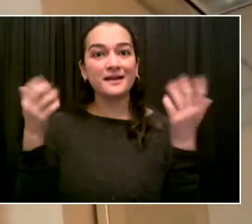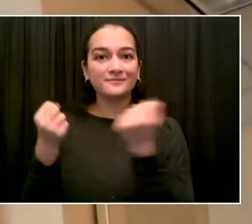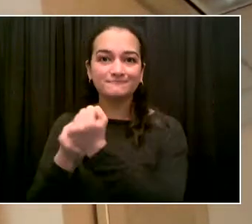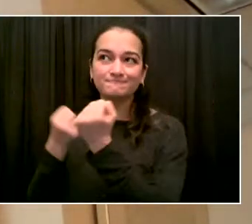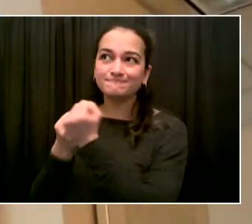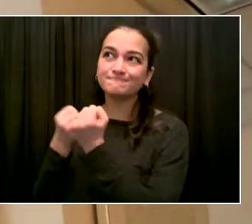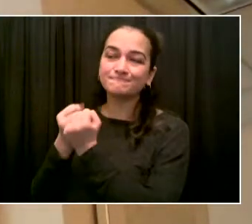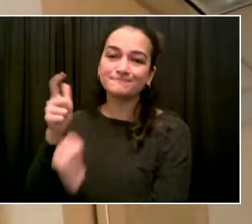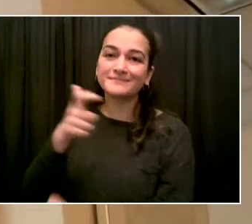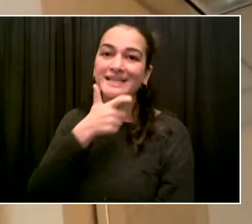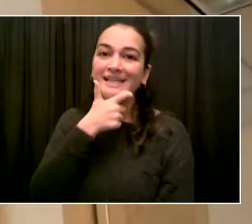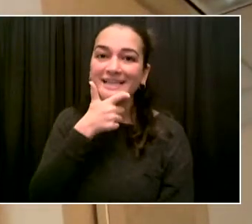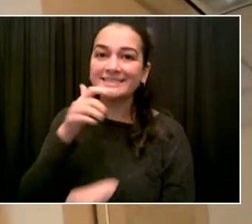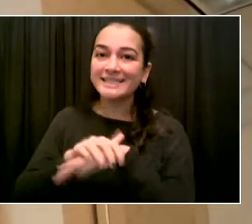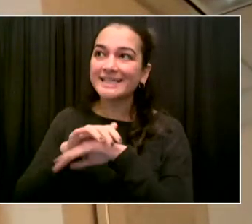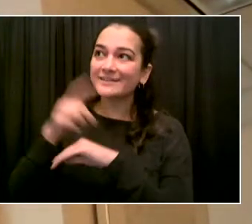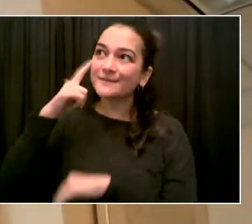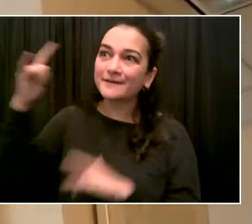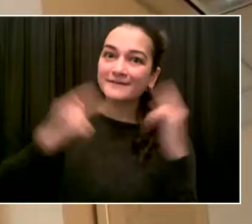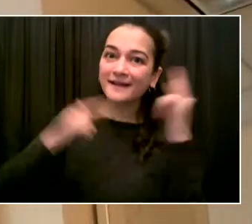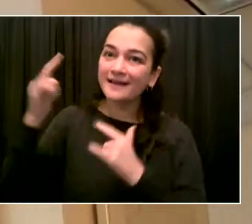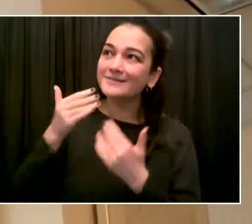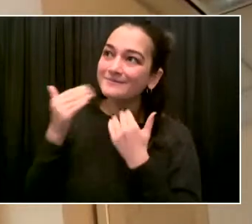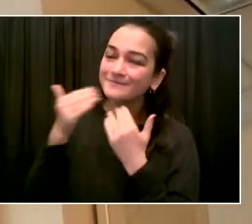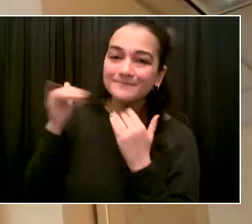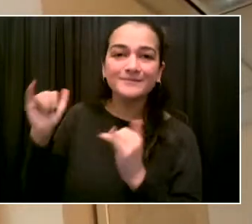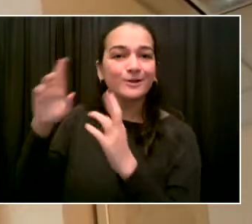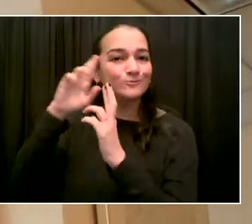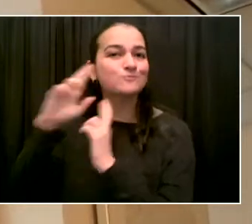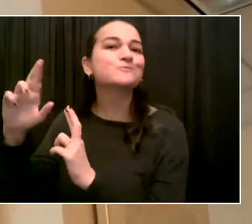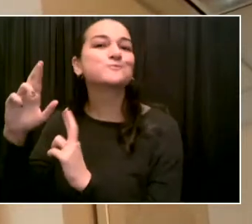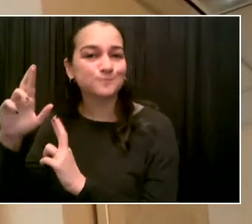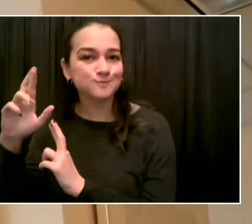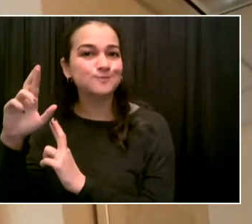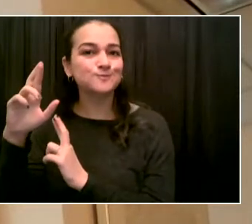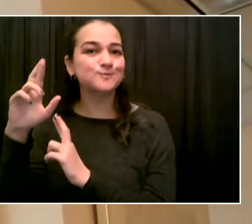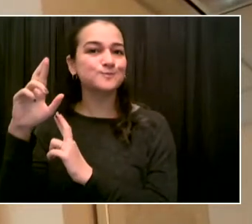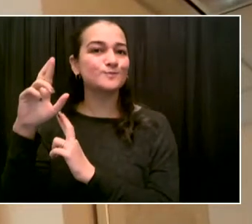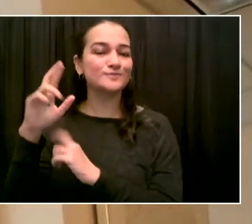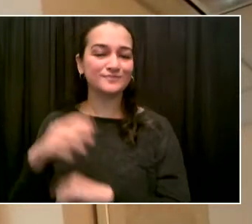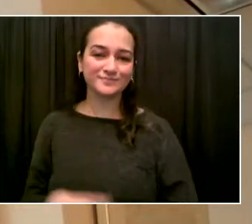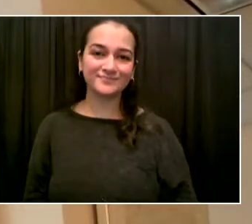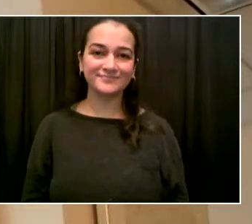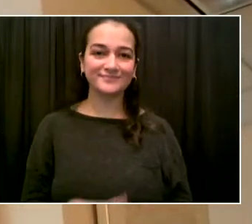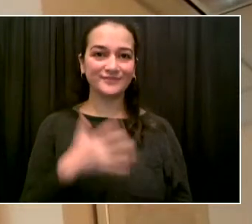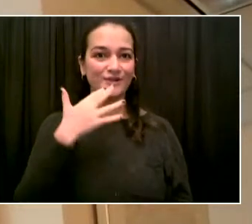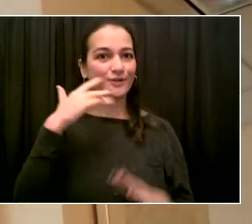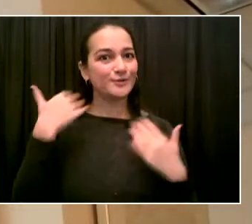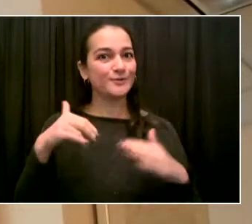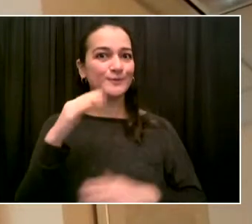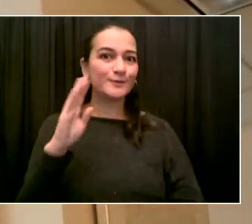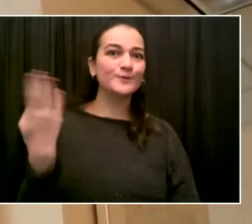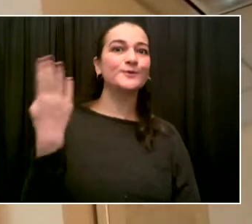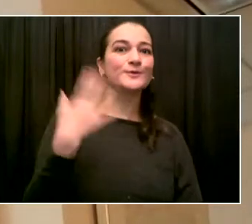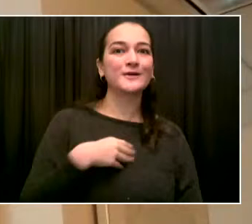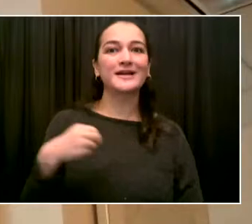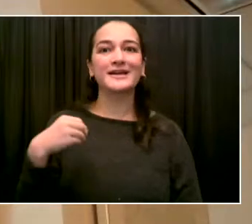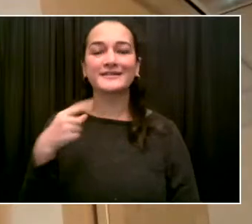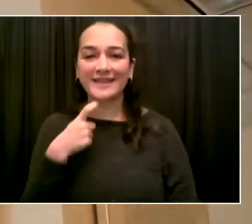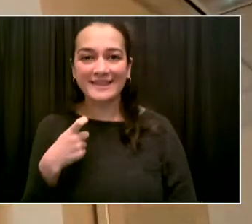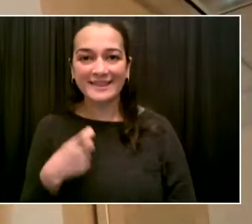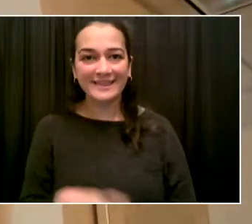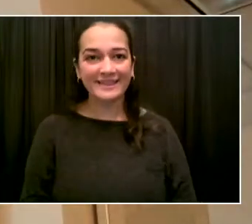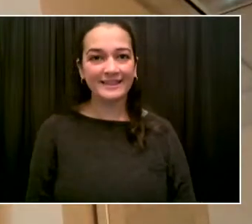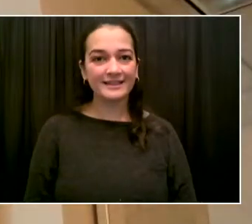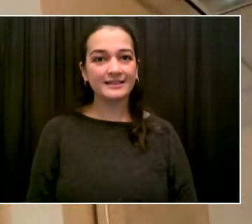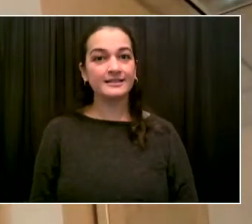are reopening our outposts around the globe. So 14 of our 17 international representative offices will be open by year's end, doing the important work